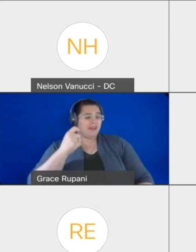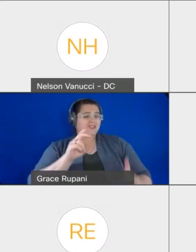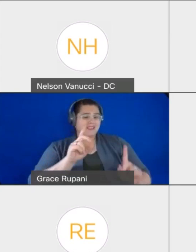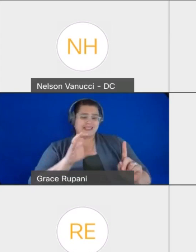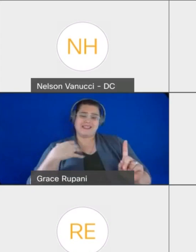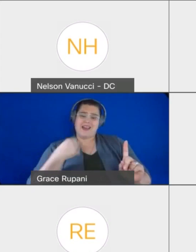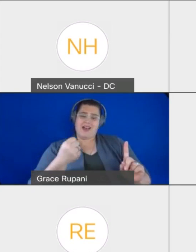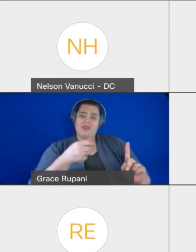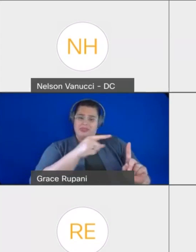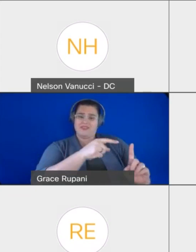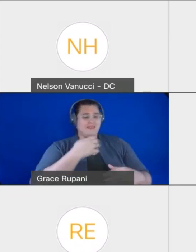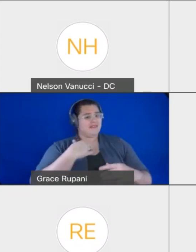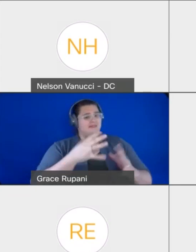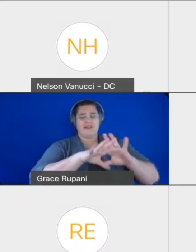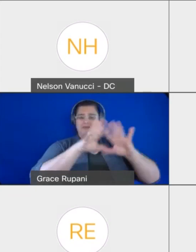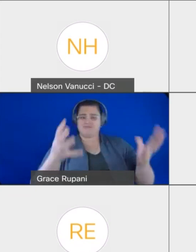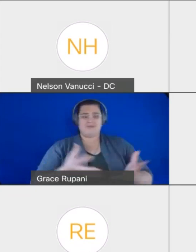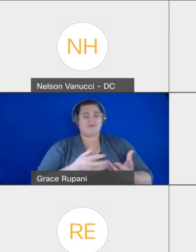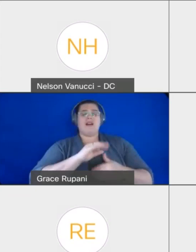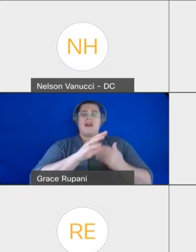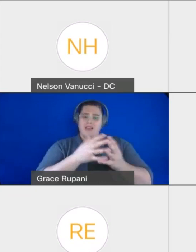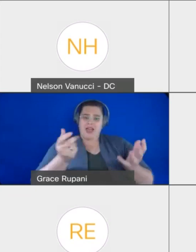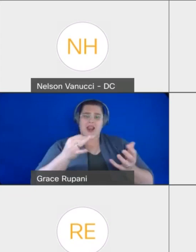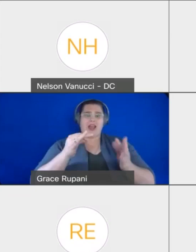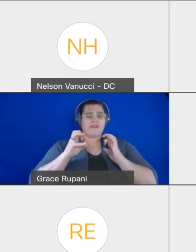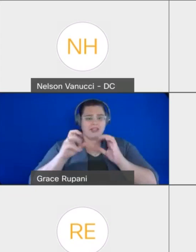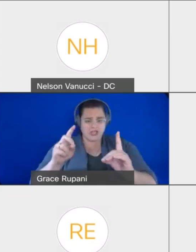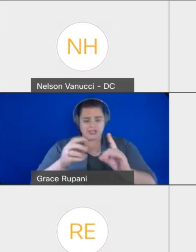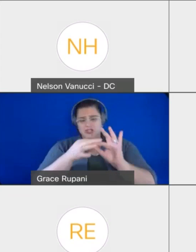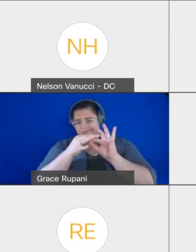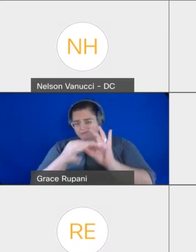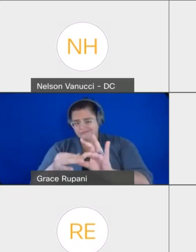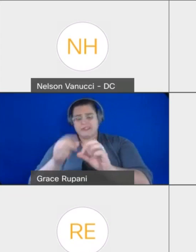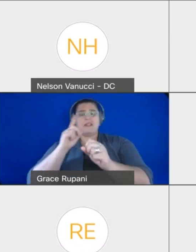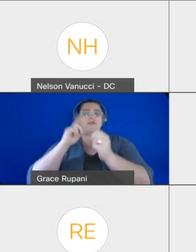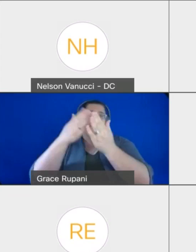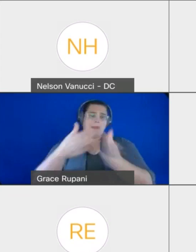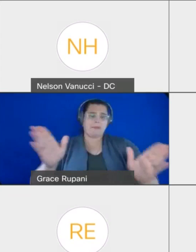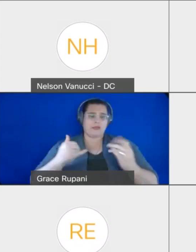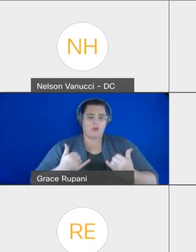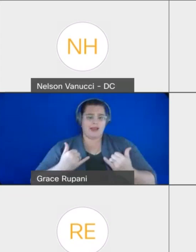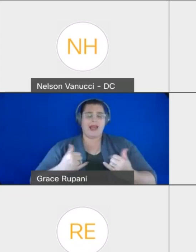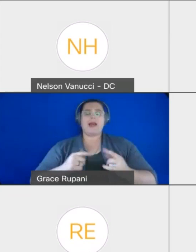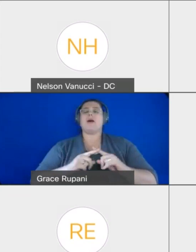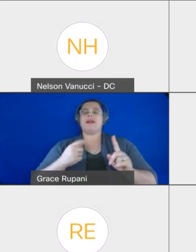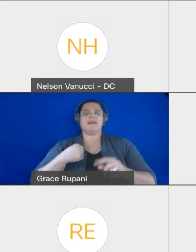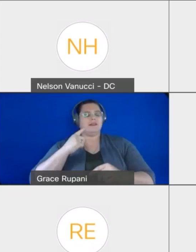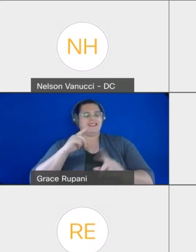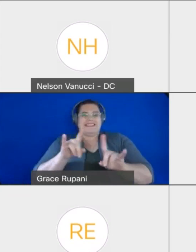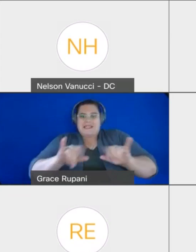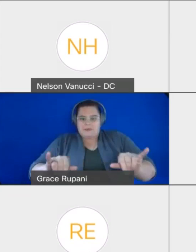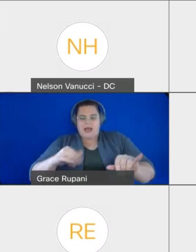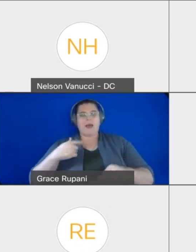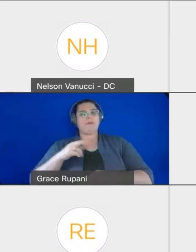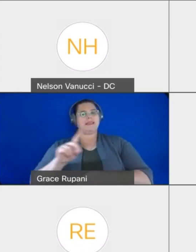the general public about the vaccine. And so we need to make sure that we're providing education also for people who